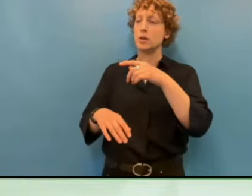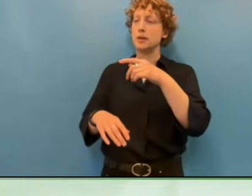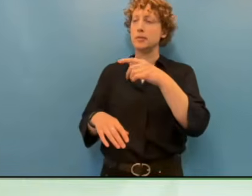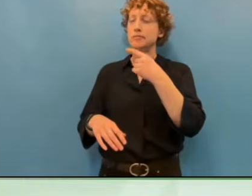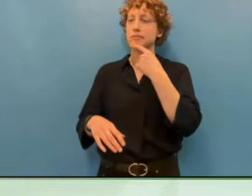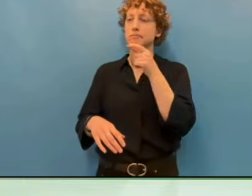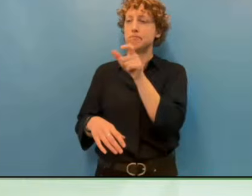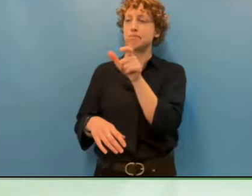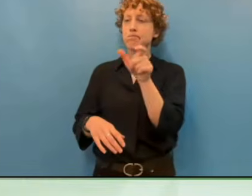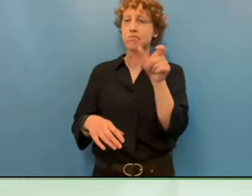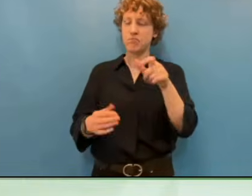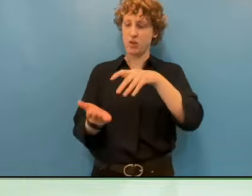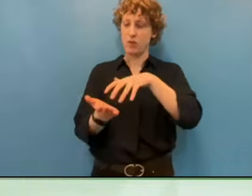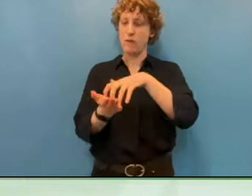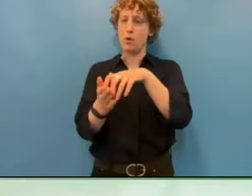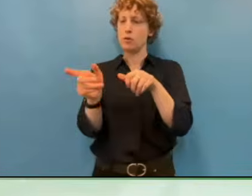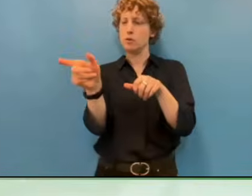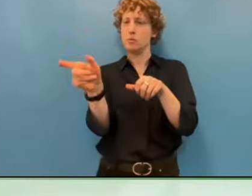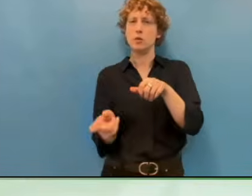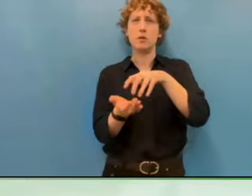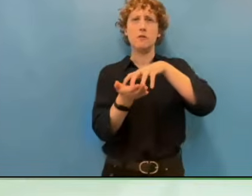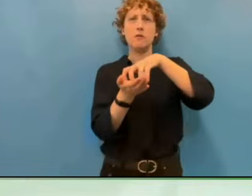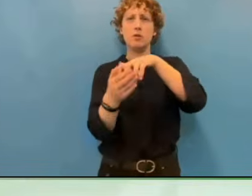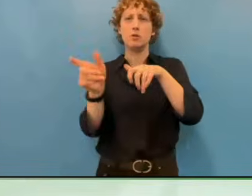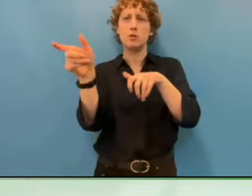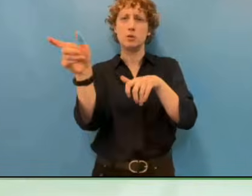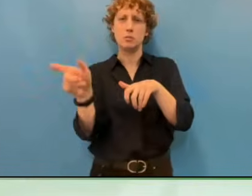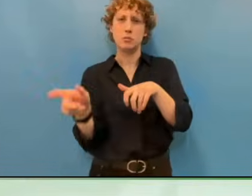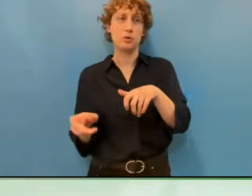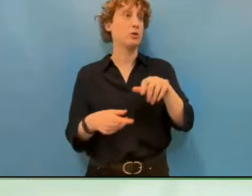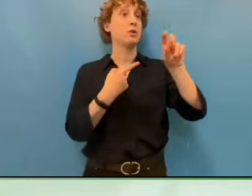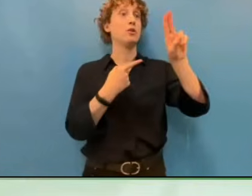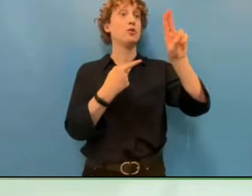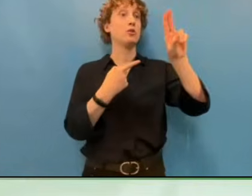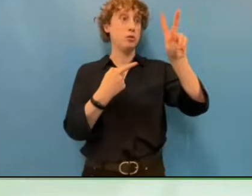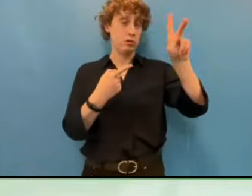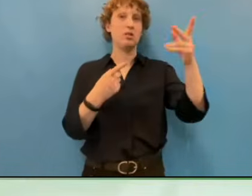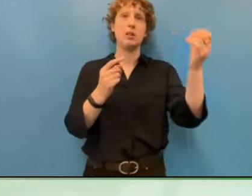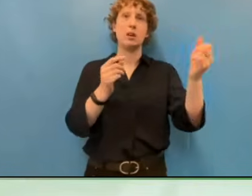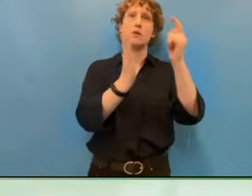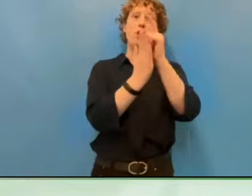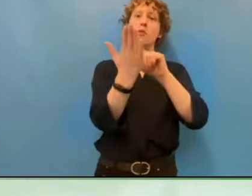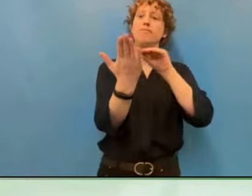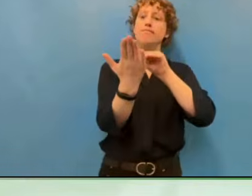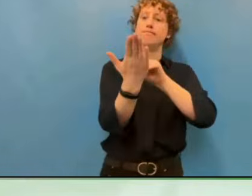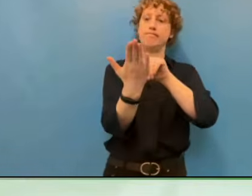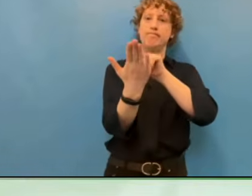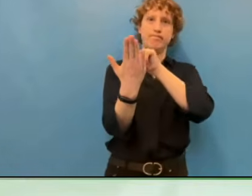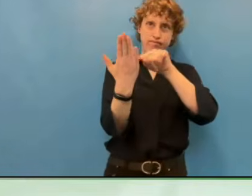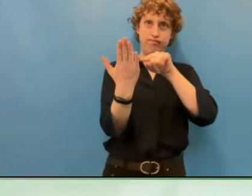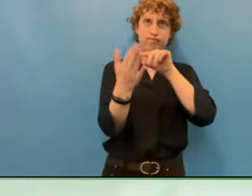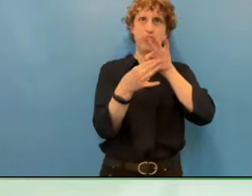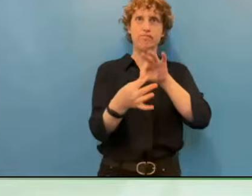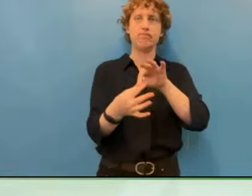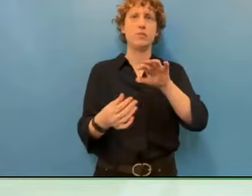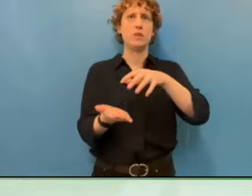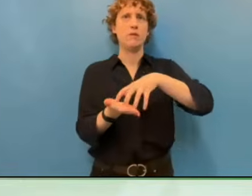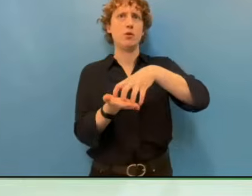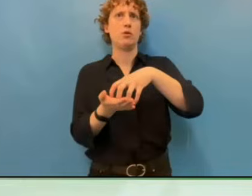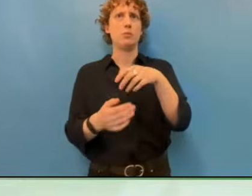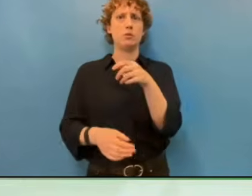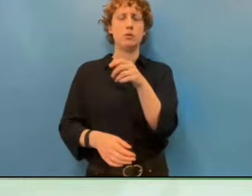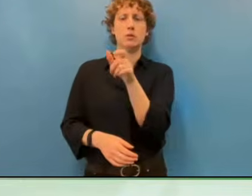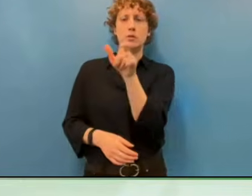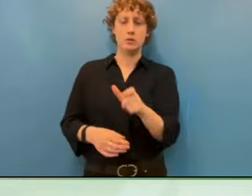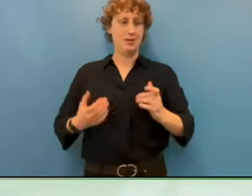in the UK, that is defined by legislation, and it's protected characteristics. So, firstly, how do you